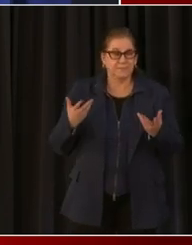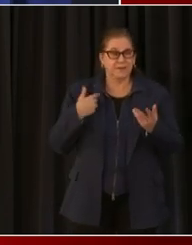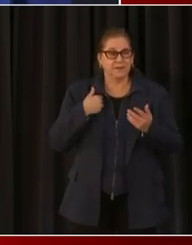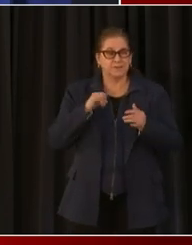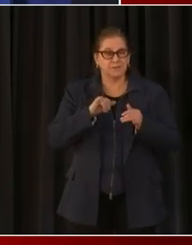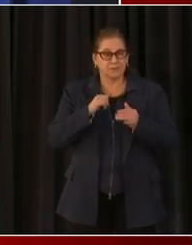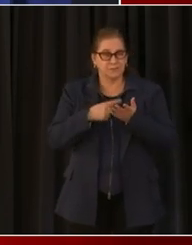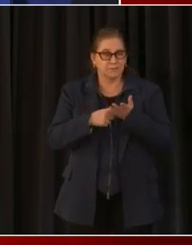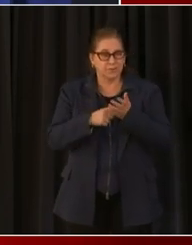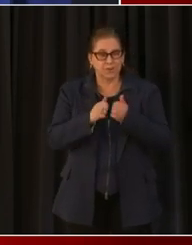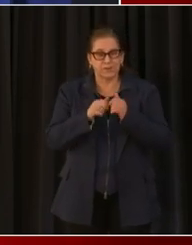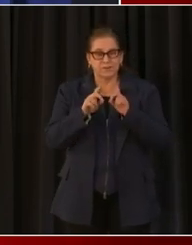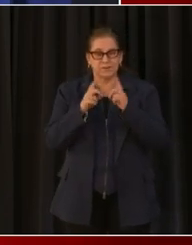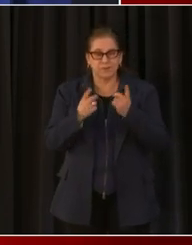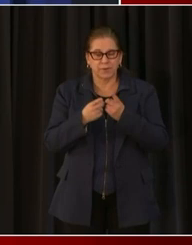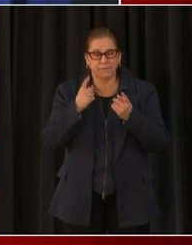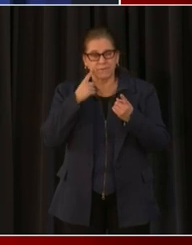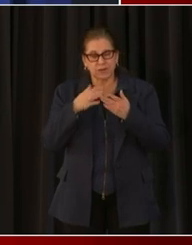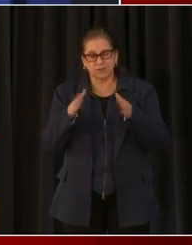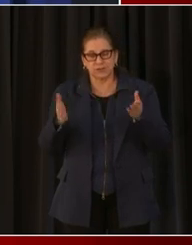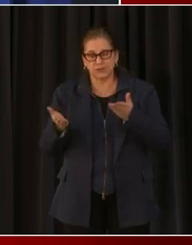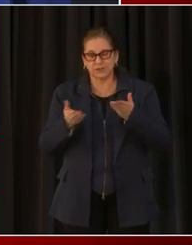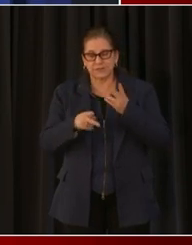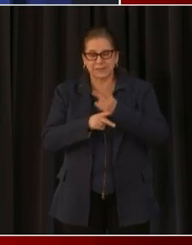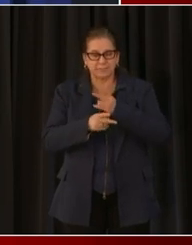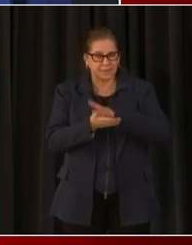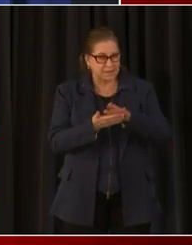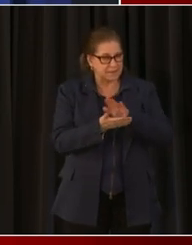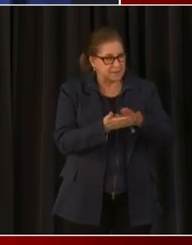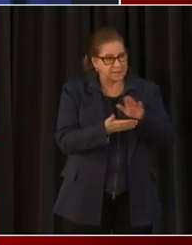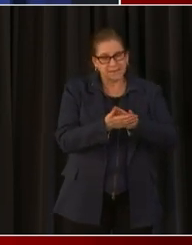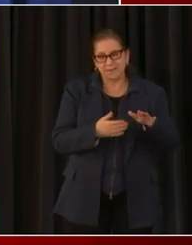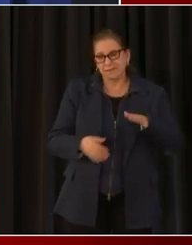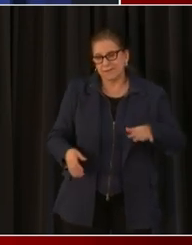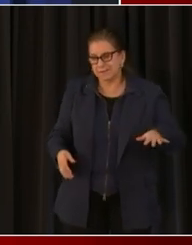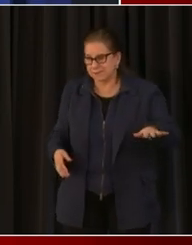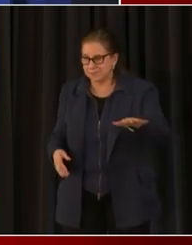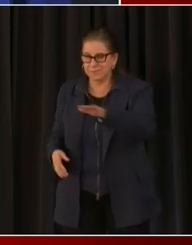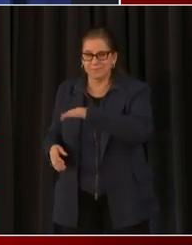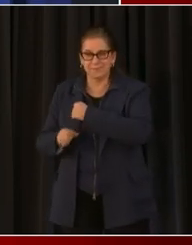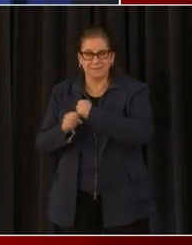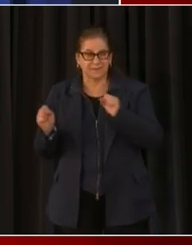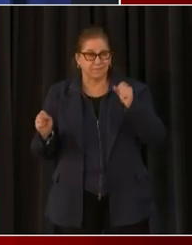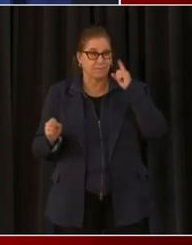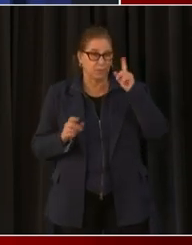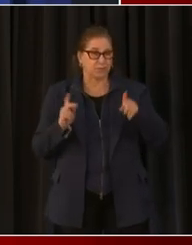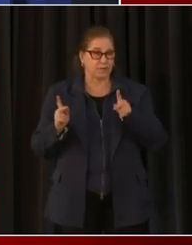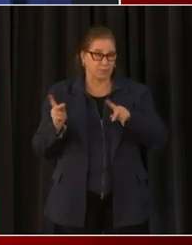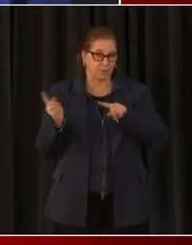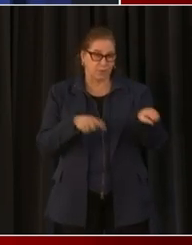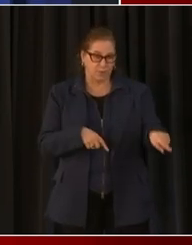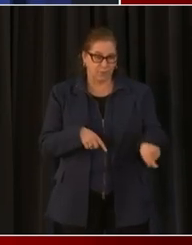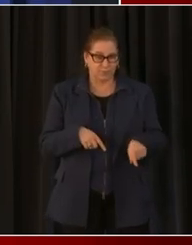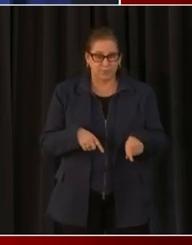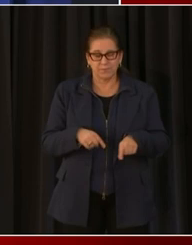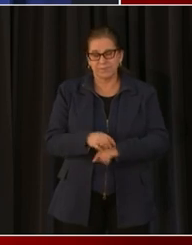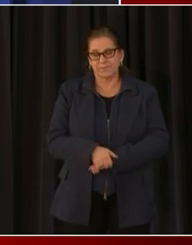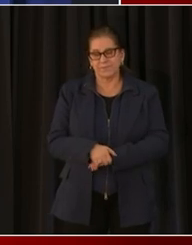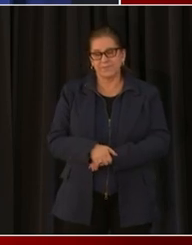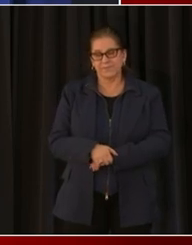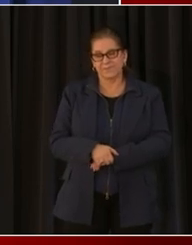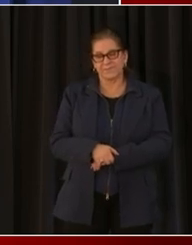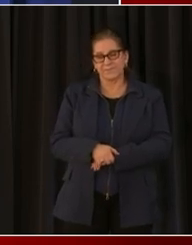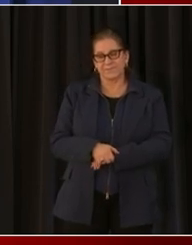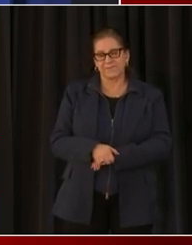to prioritize them for cleaning and making sure that they're salted and kept very safe to make for the staff and everything, which is a